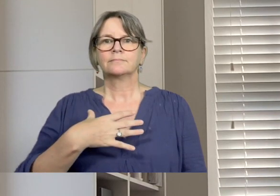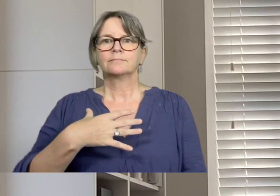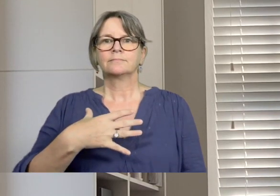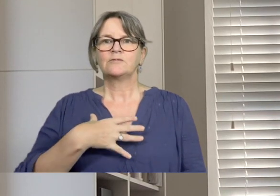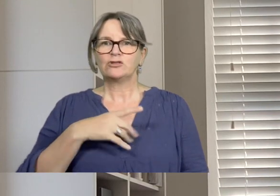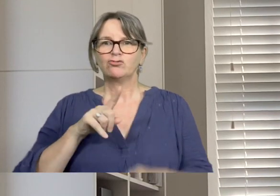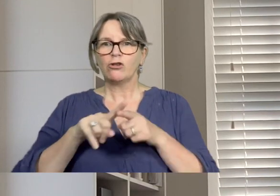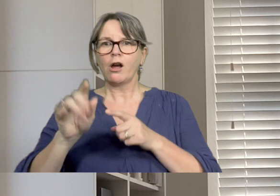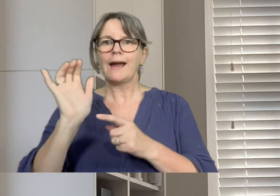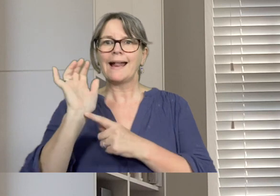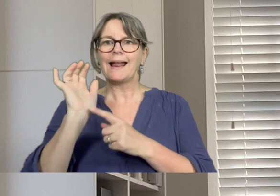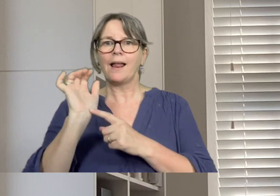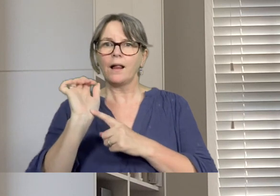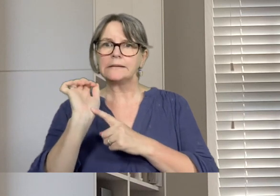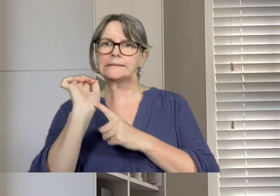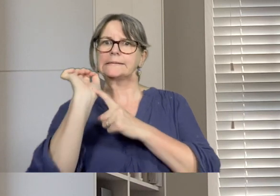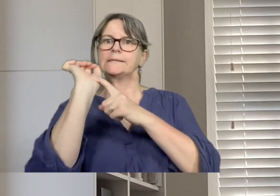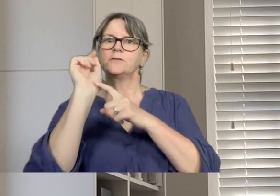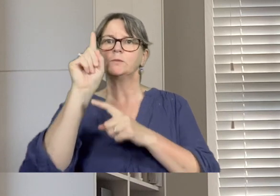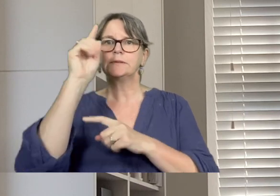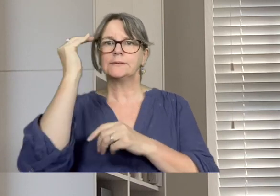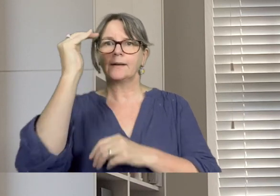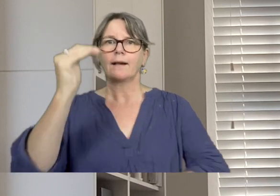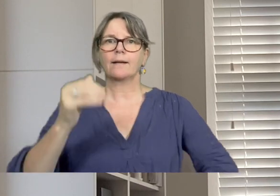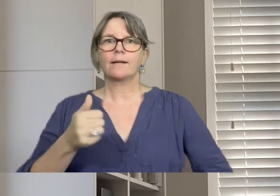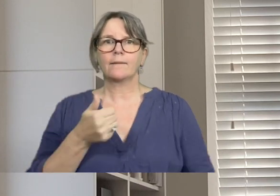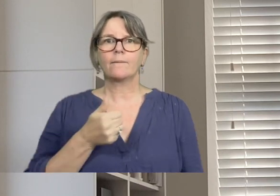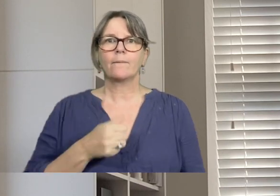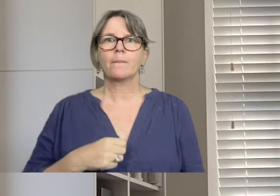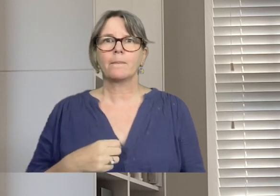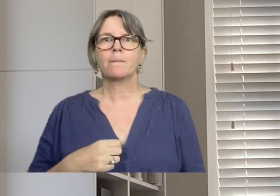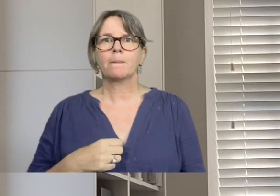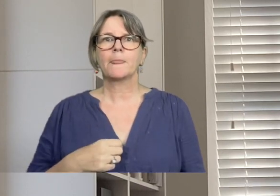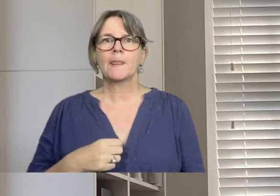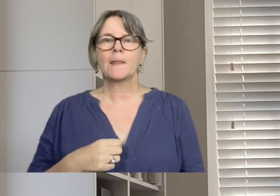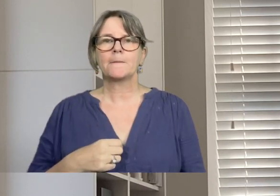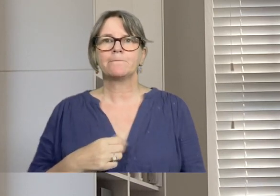the heel away to the ceiling. And again.